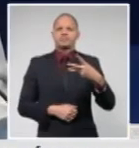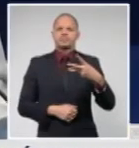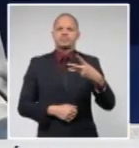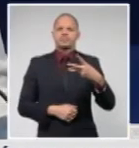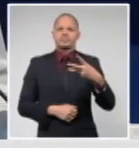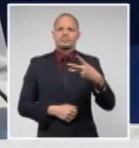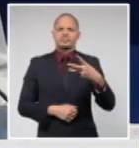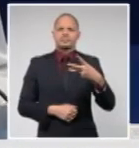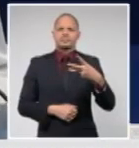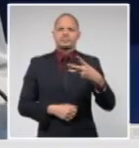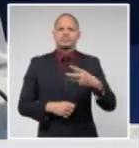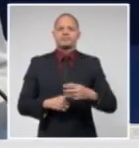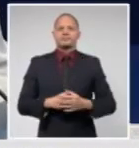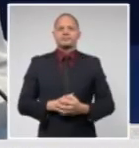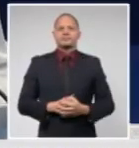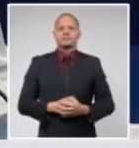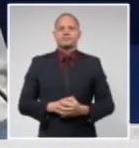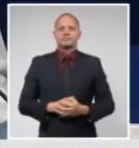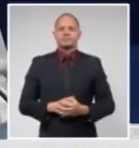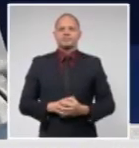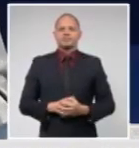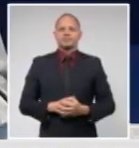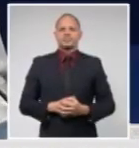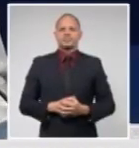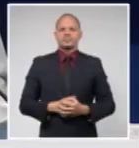502,494 and a mortality rate of